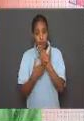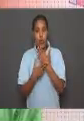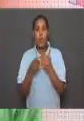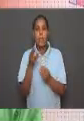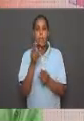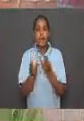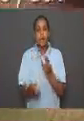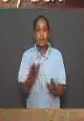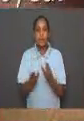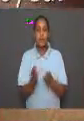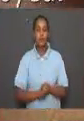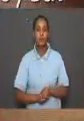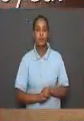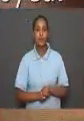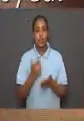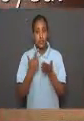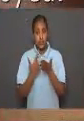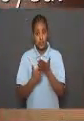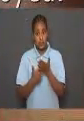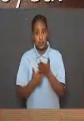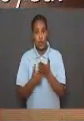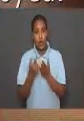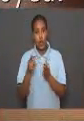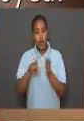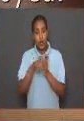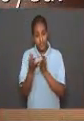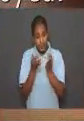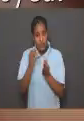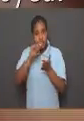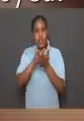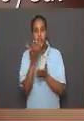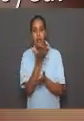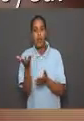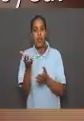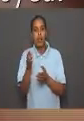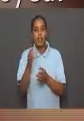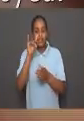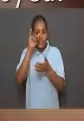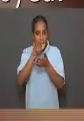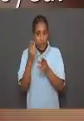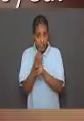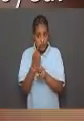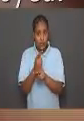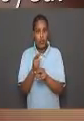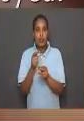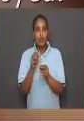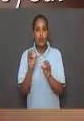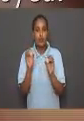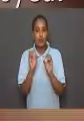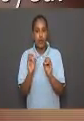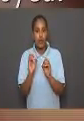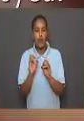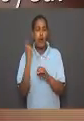mass. This law states that the matter that exists now